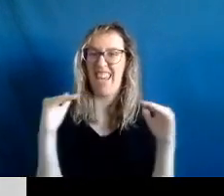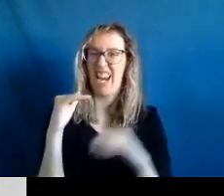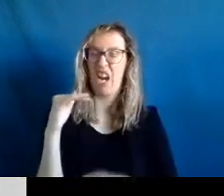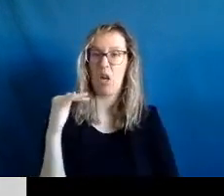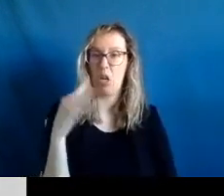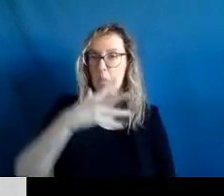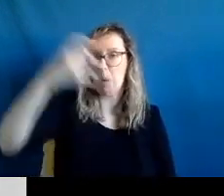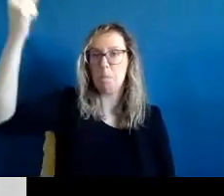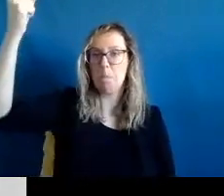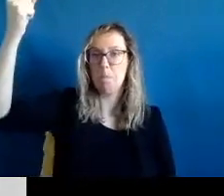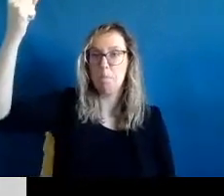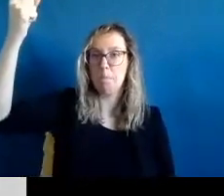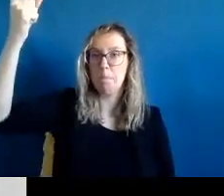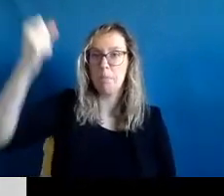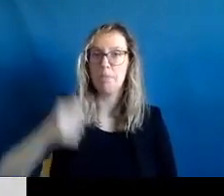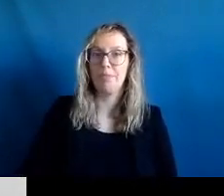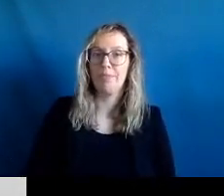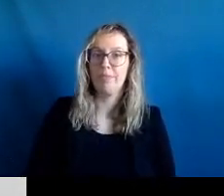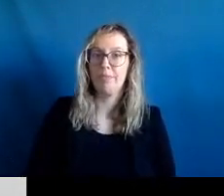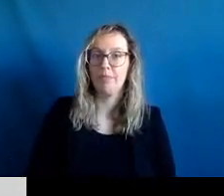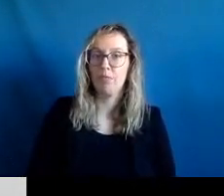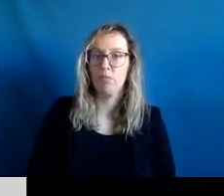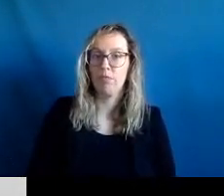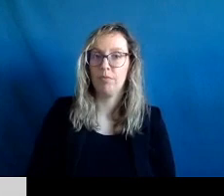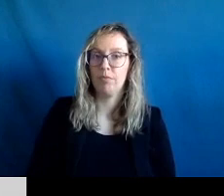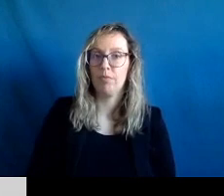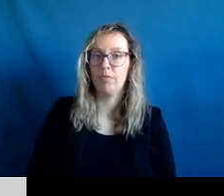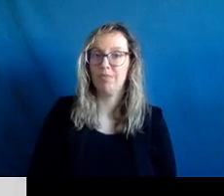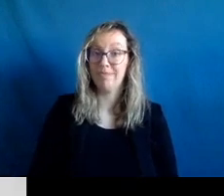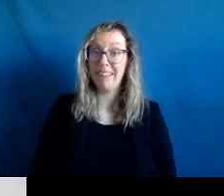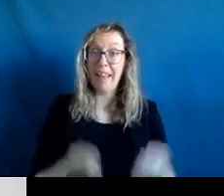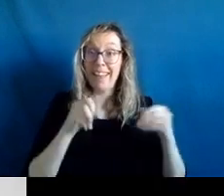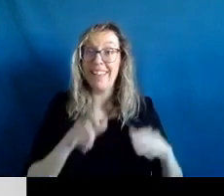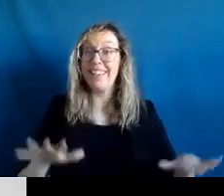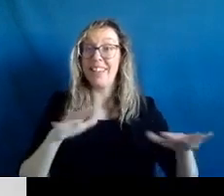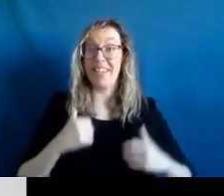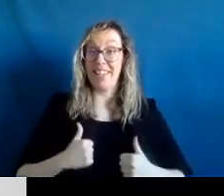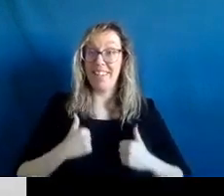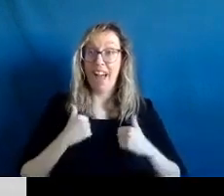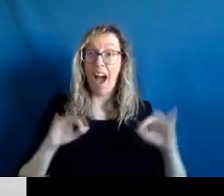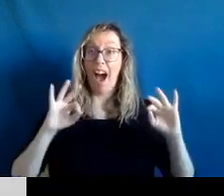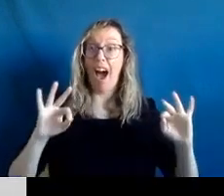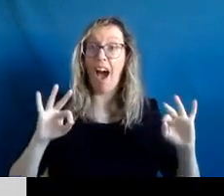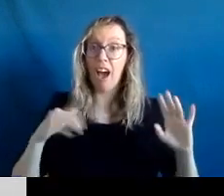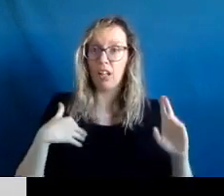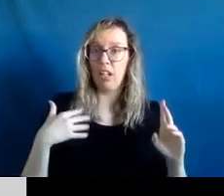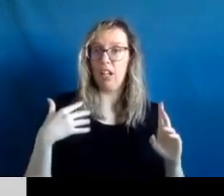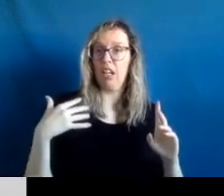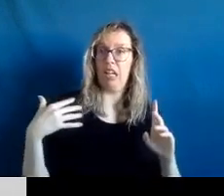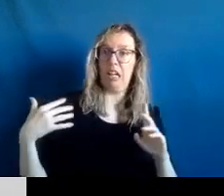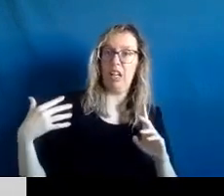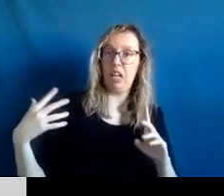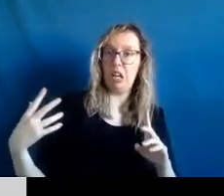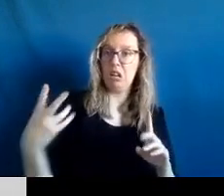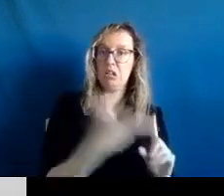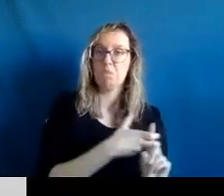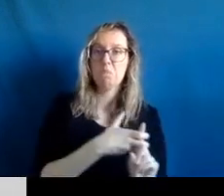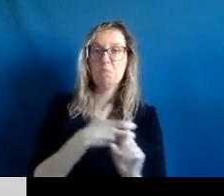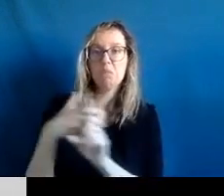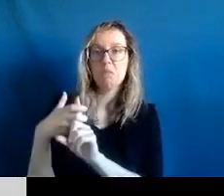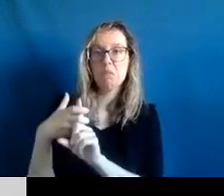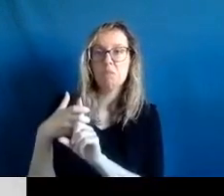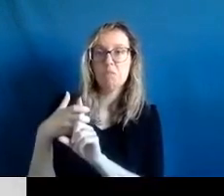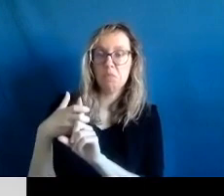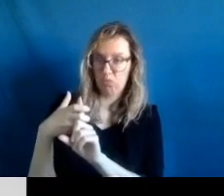it? He was eliminated from the land of the living, struck dead because of my people's rebellion. His grave was among the